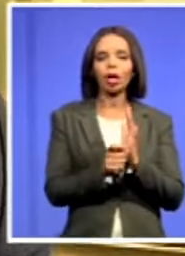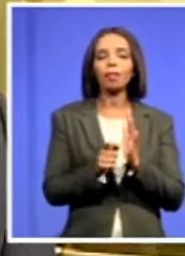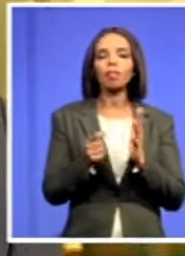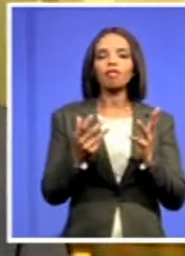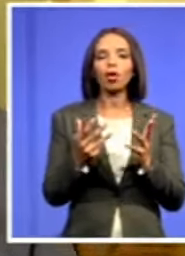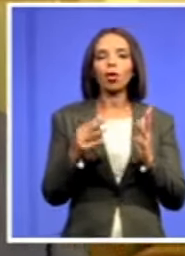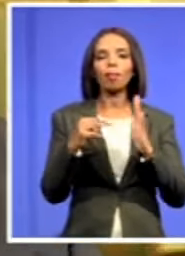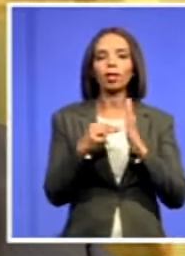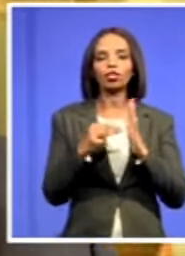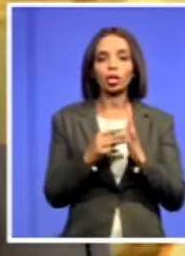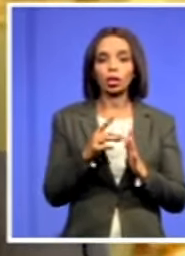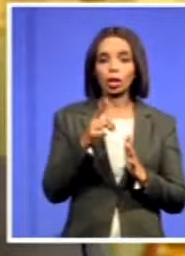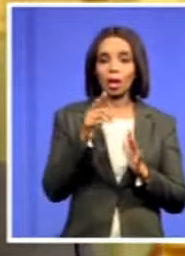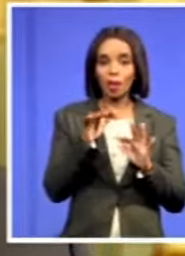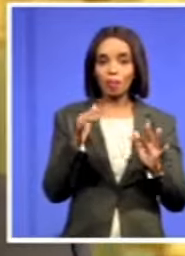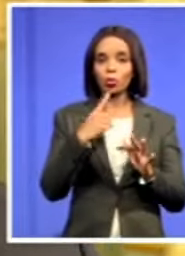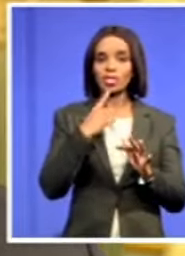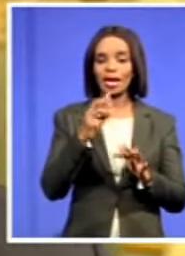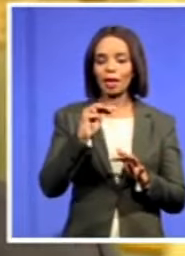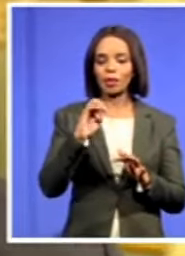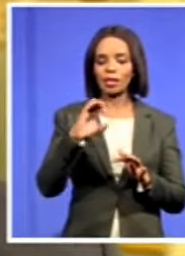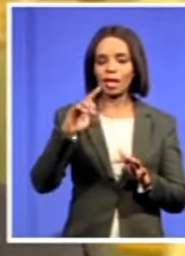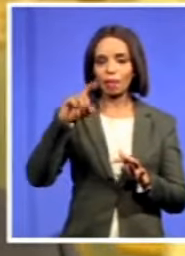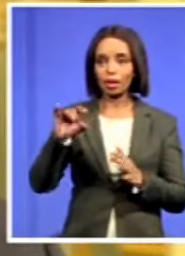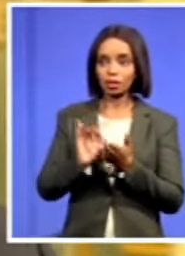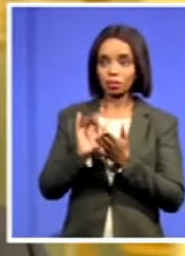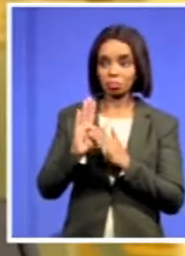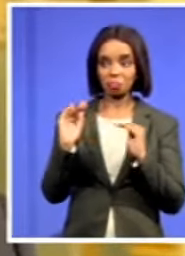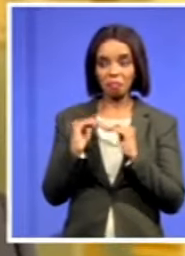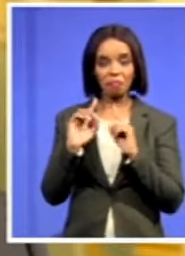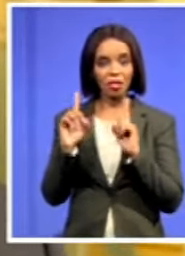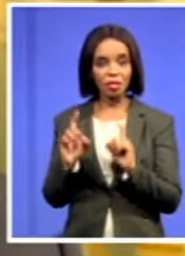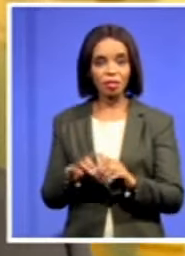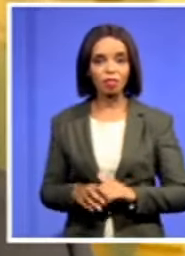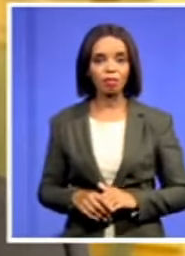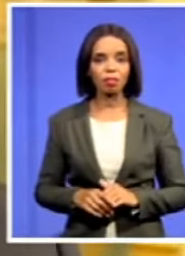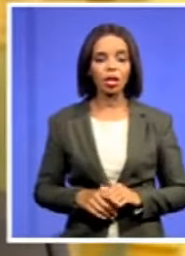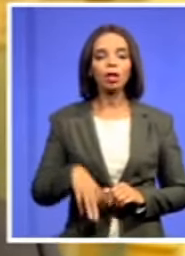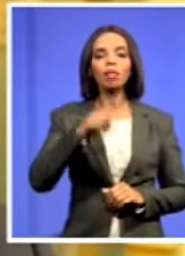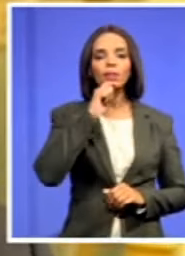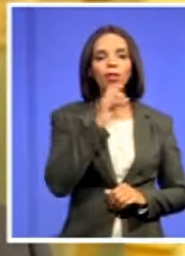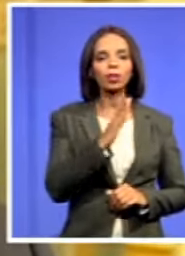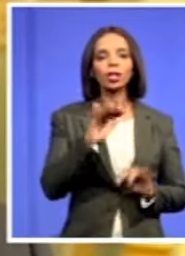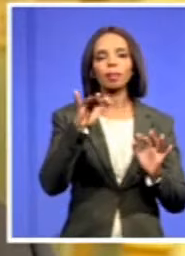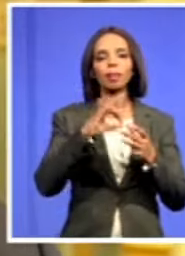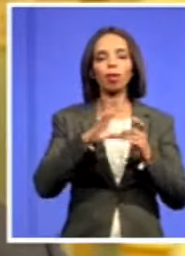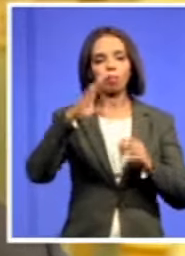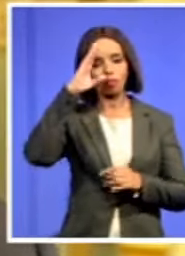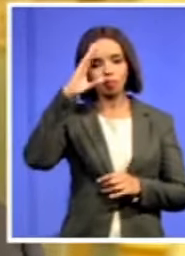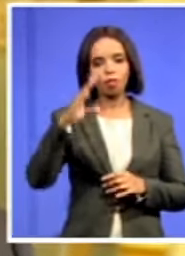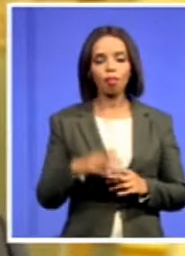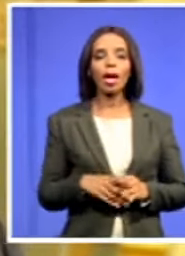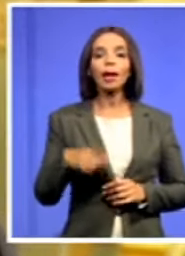Good morning and morning to the viewers out there. In my considered view, the calls for the sacking of the